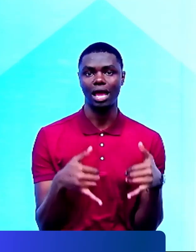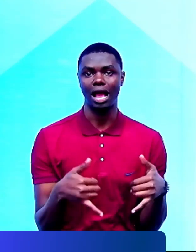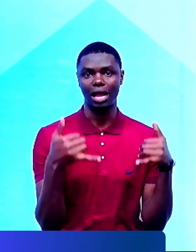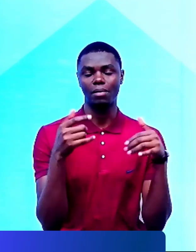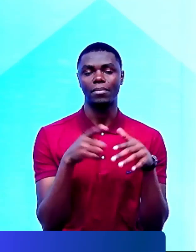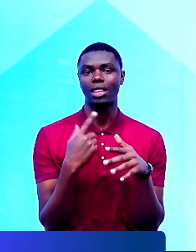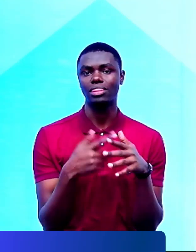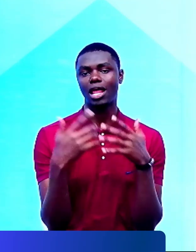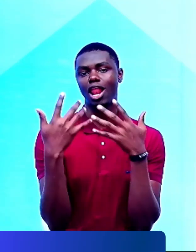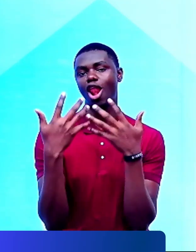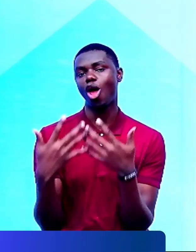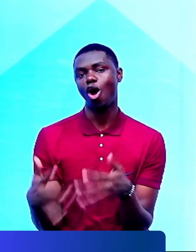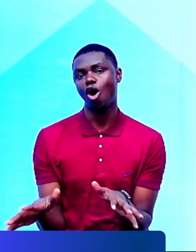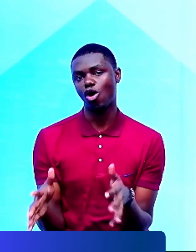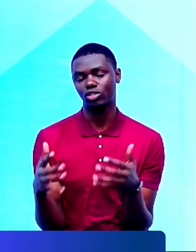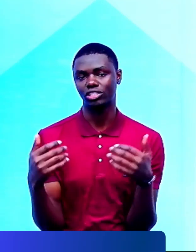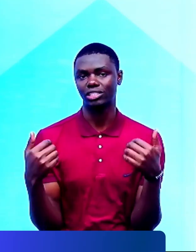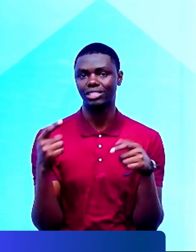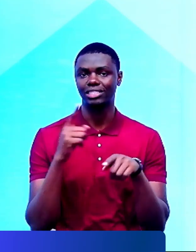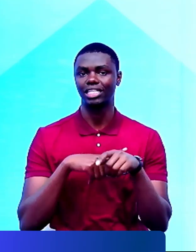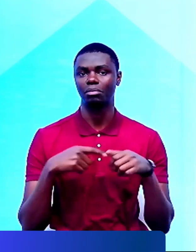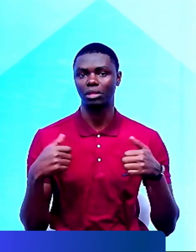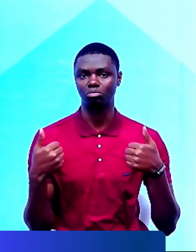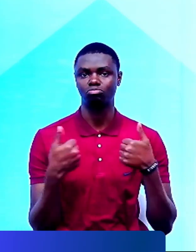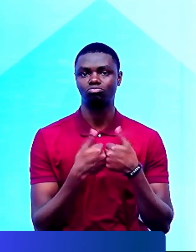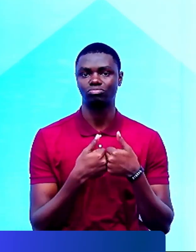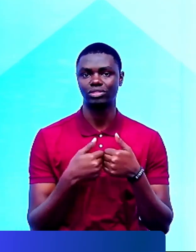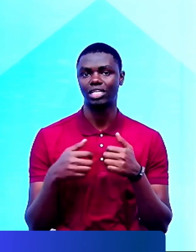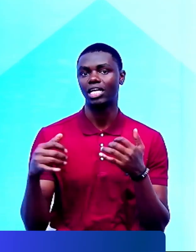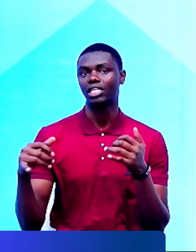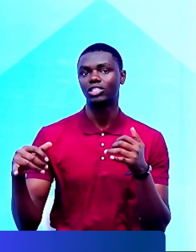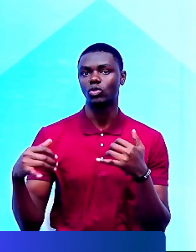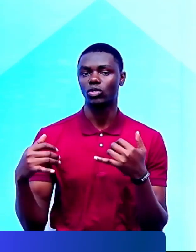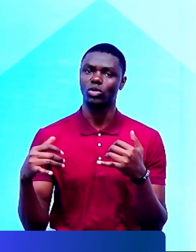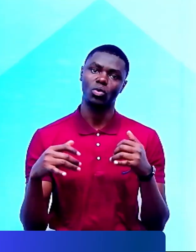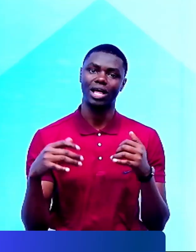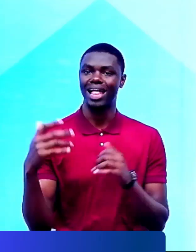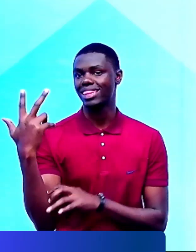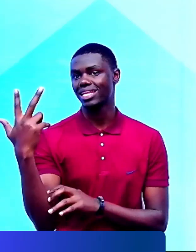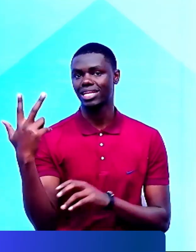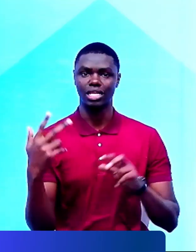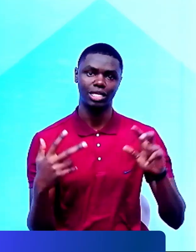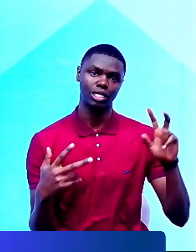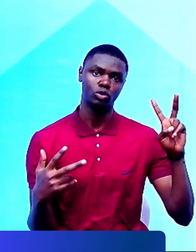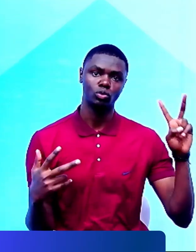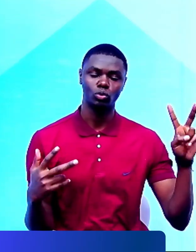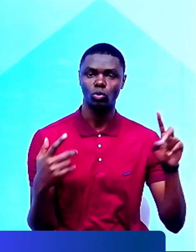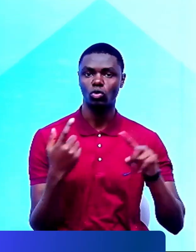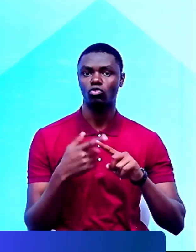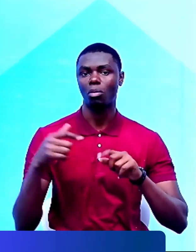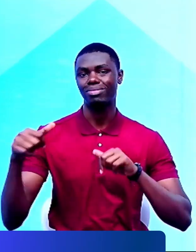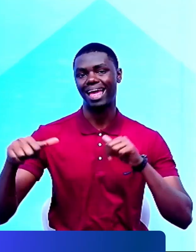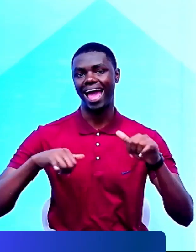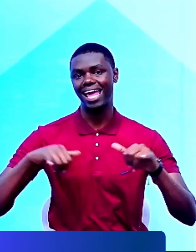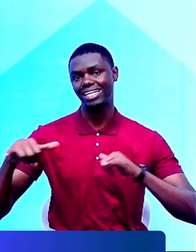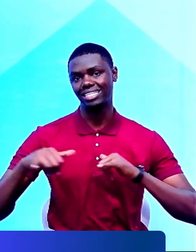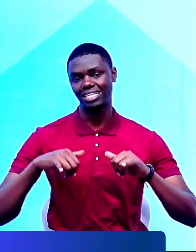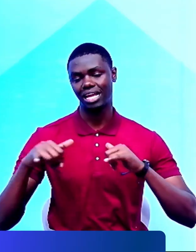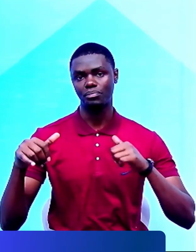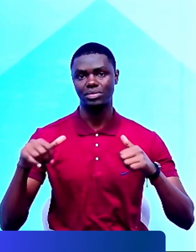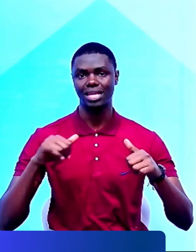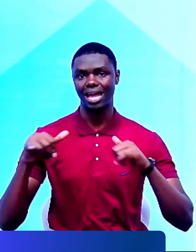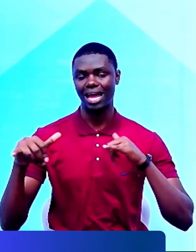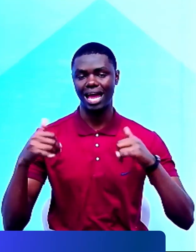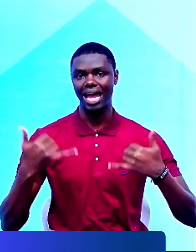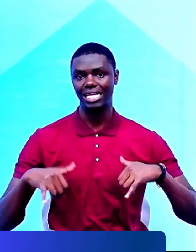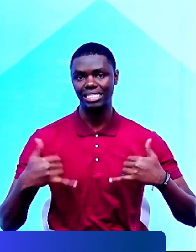a hard-fought encounter with a score of 3-2 to the Algeria side. The championship serves